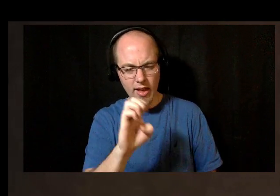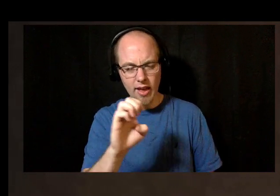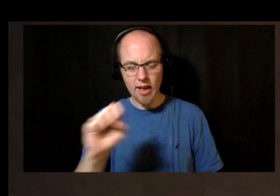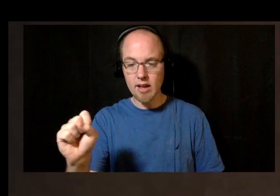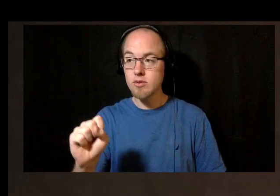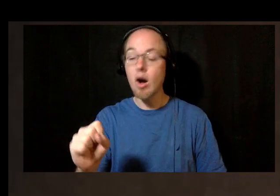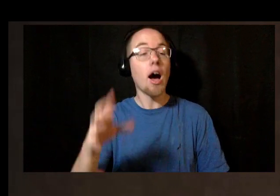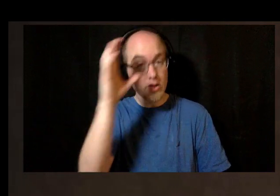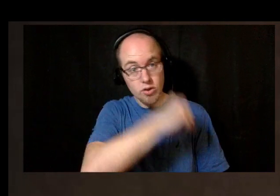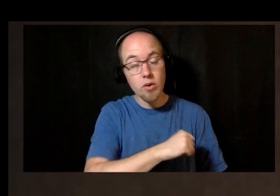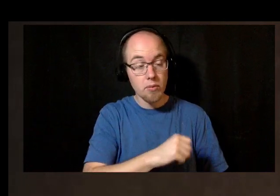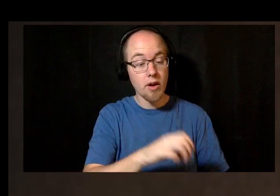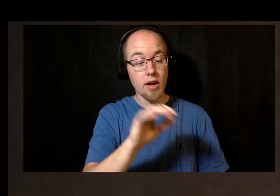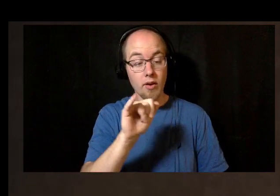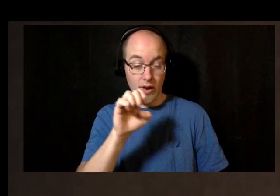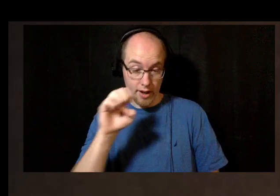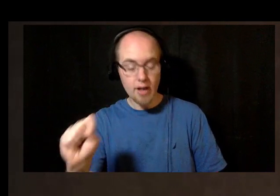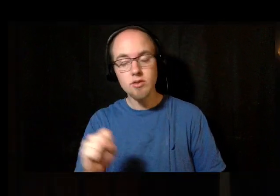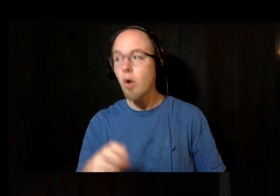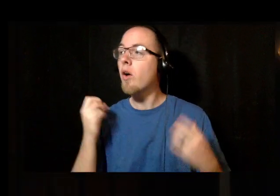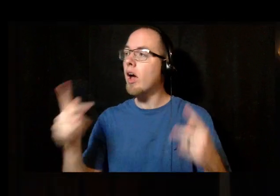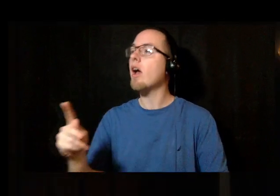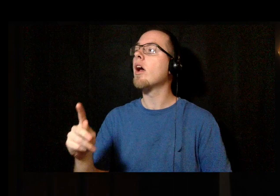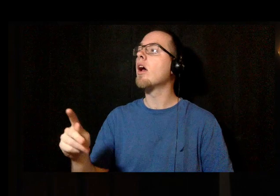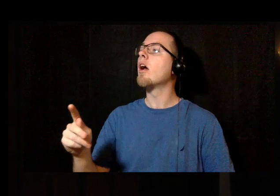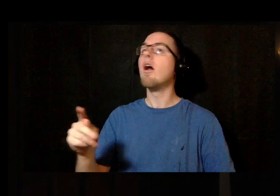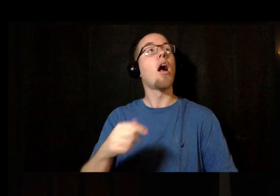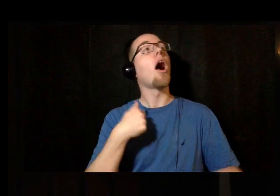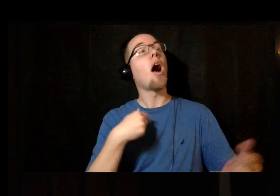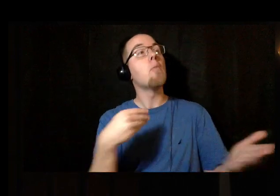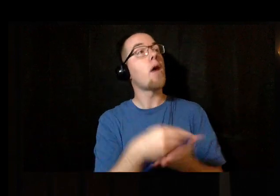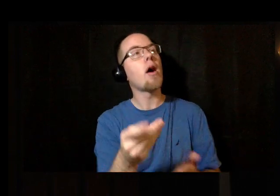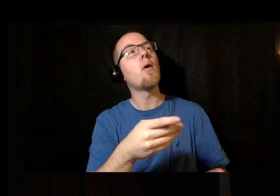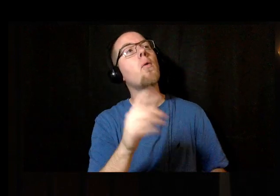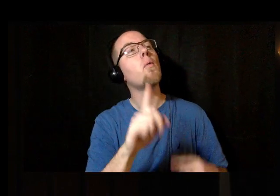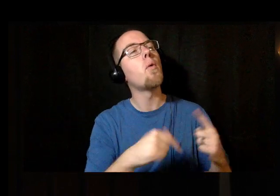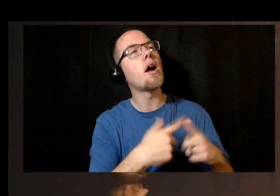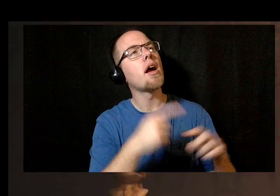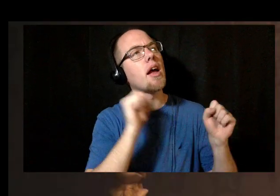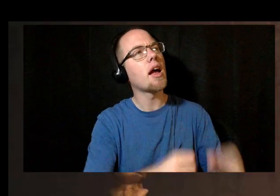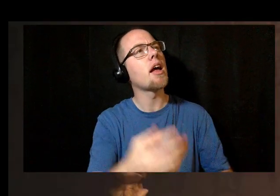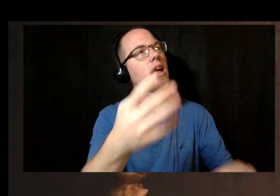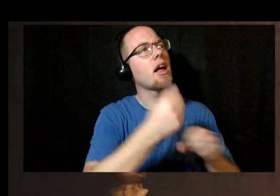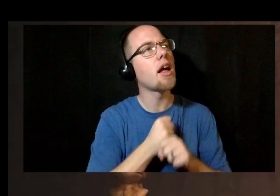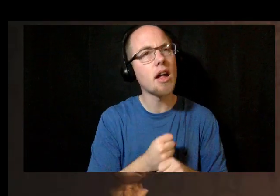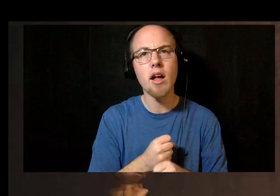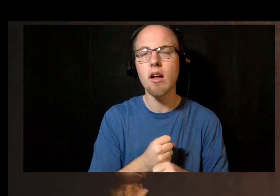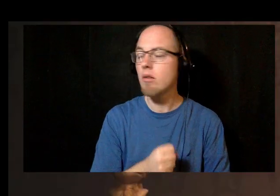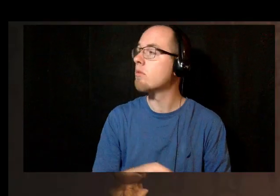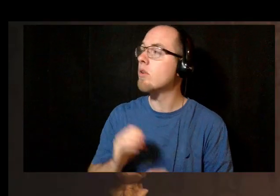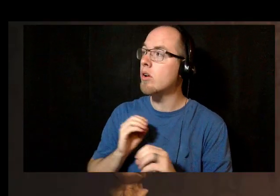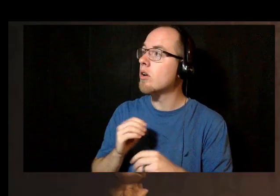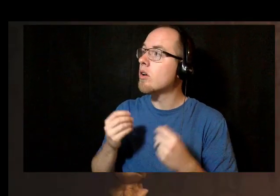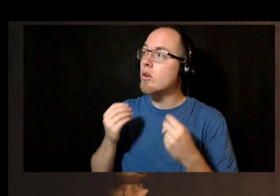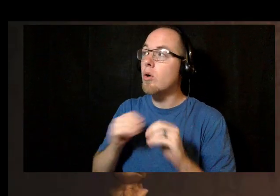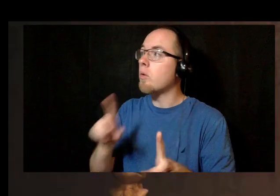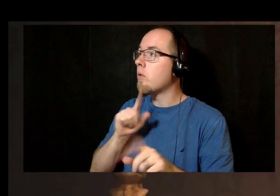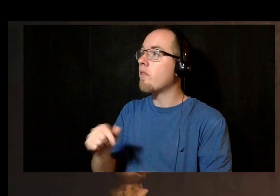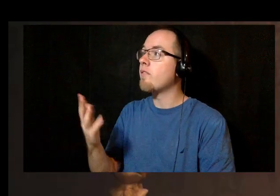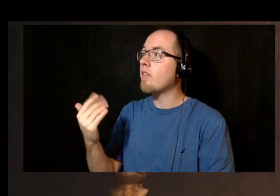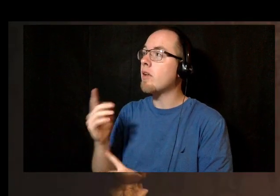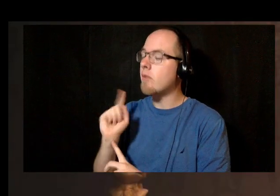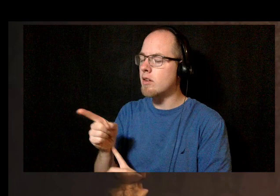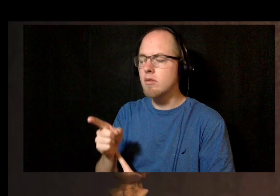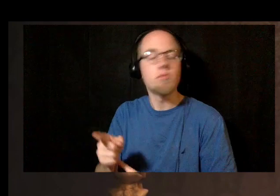for yes, so I respond, cool, I'll take it. When's a good time to come and pick it up? No reply for 15 minutes. I'm like, oh, he's forgotten about me. Fuck it, I'll find another